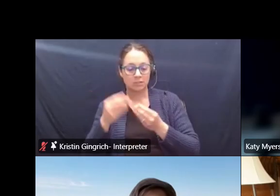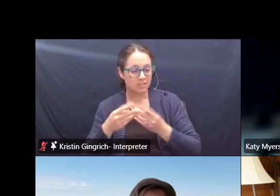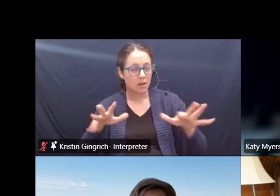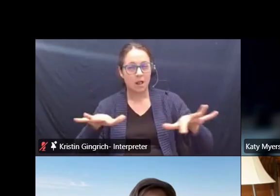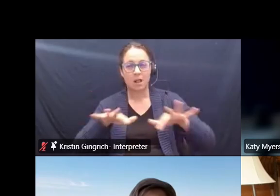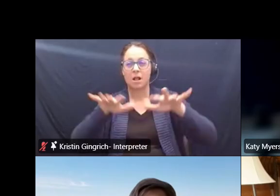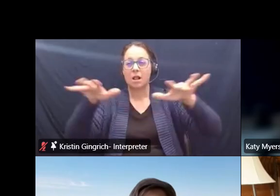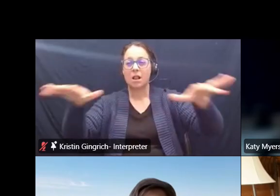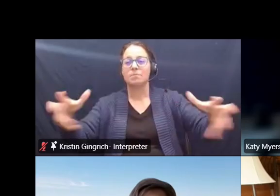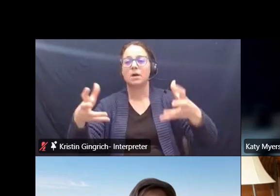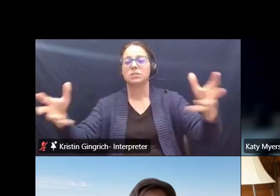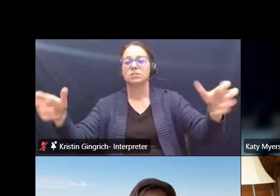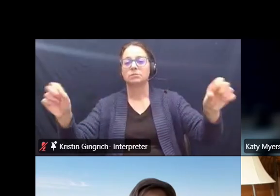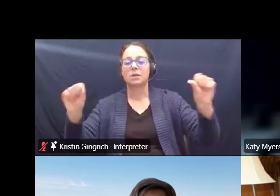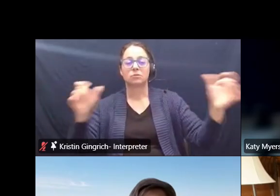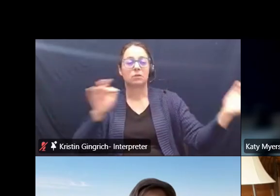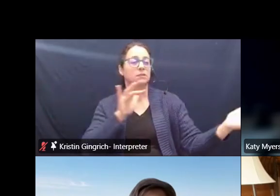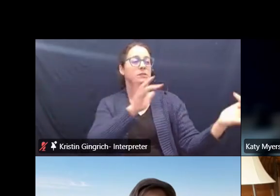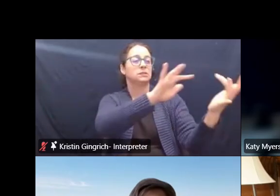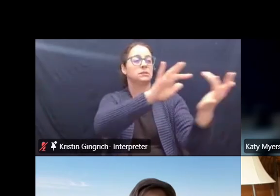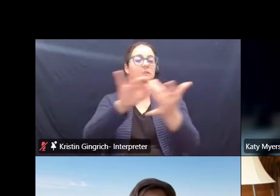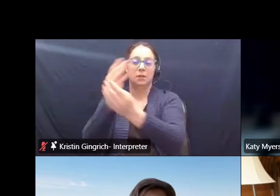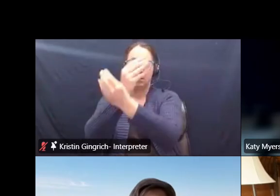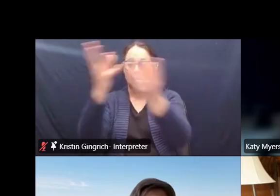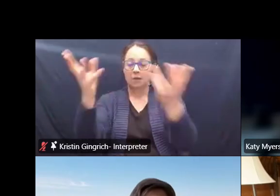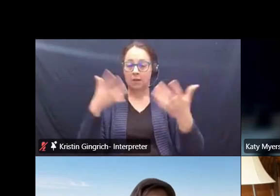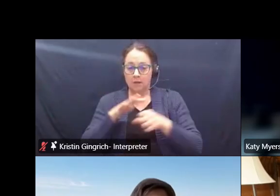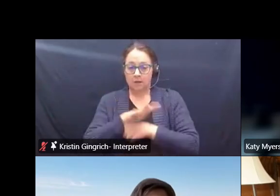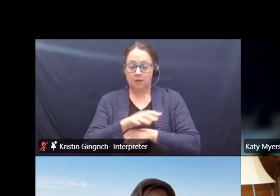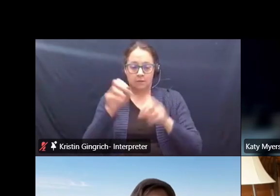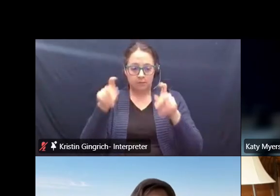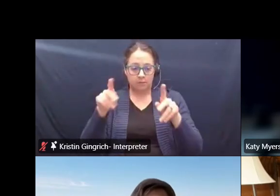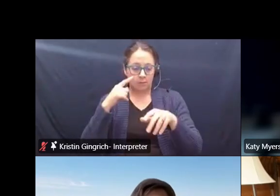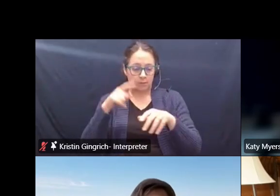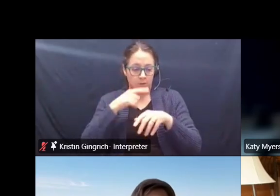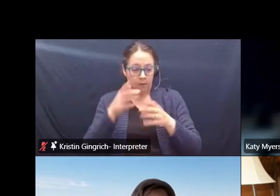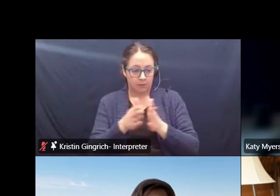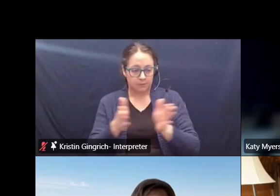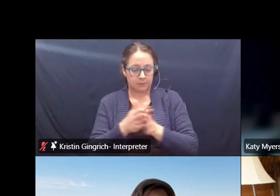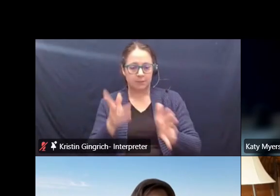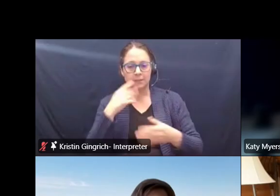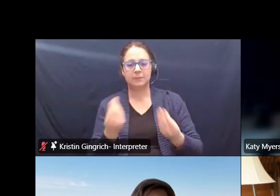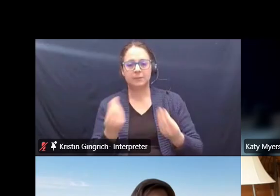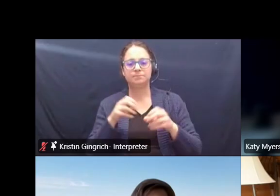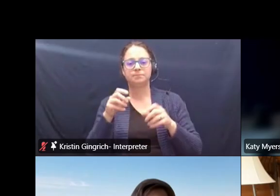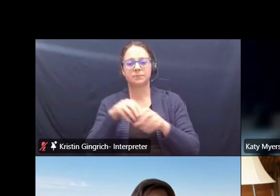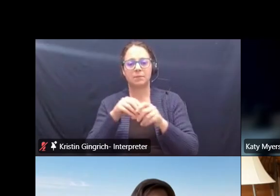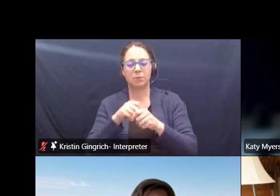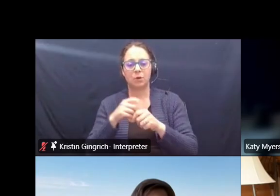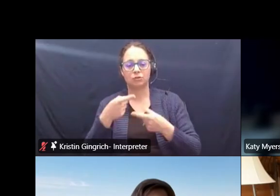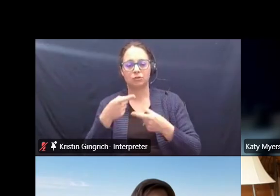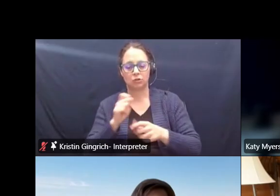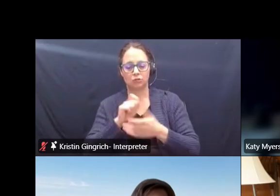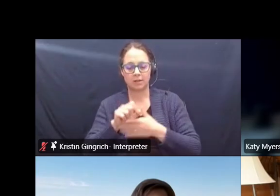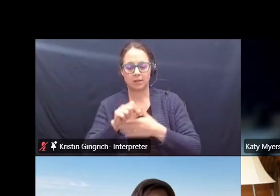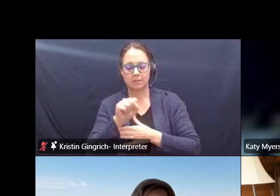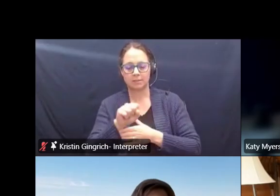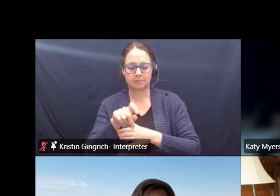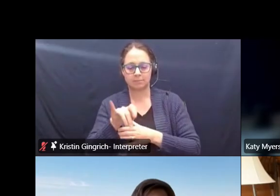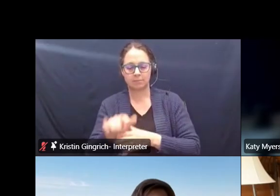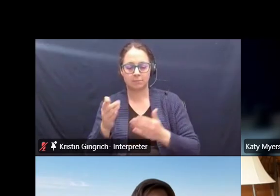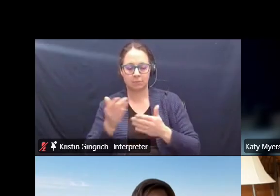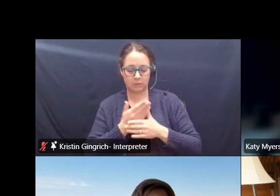wide as we can. So there will be plenty of opportunities for the public to give input during the process of writing the spill between now and when